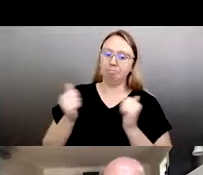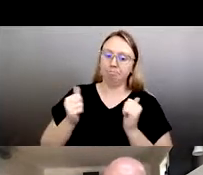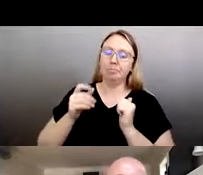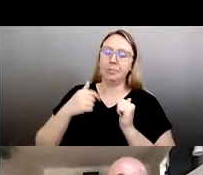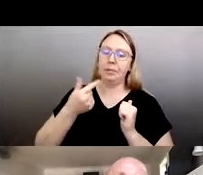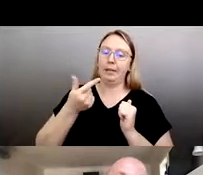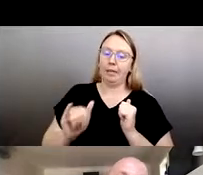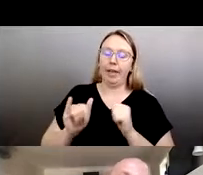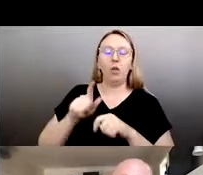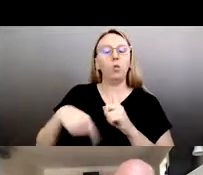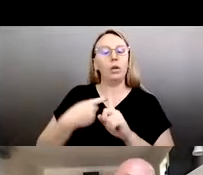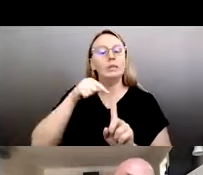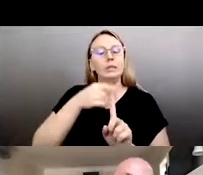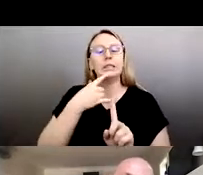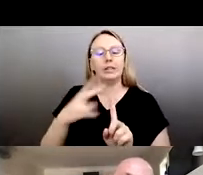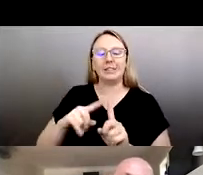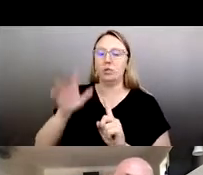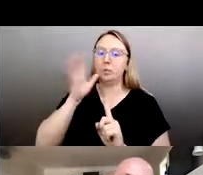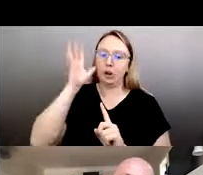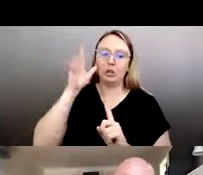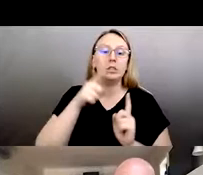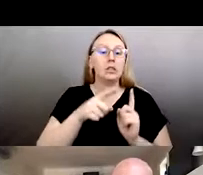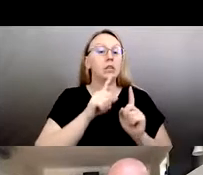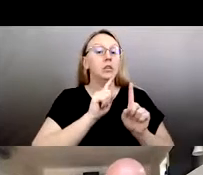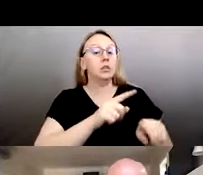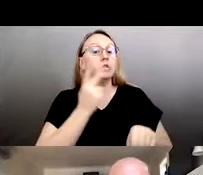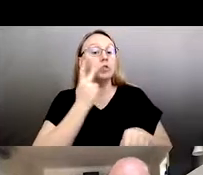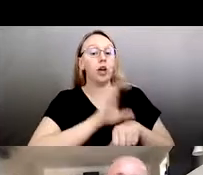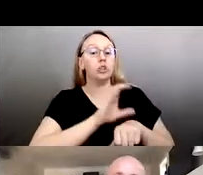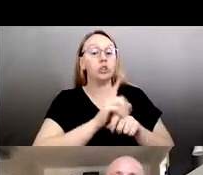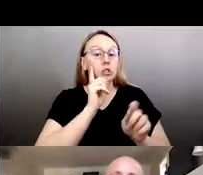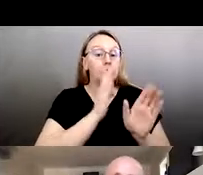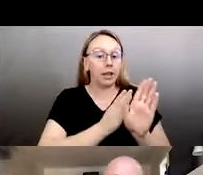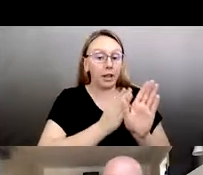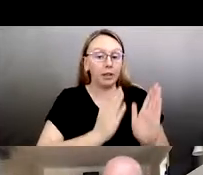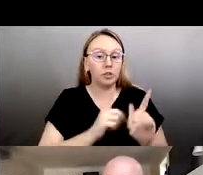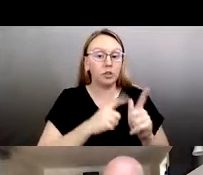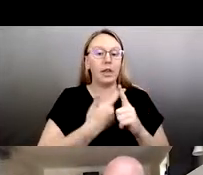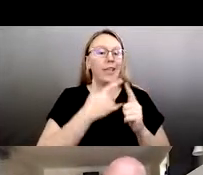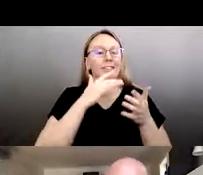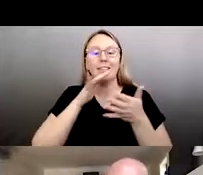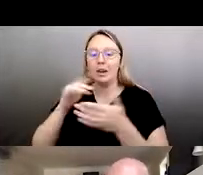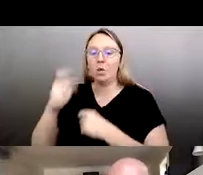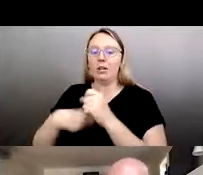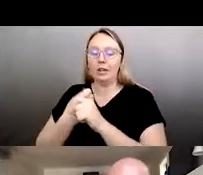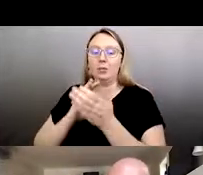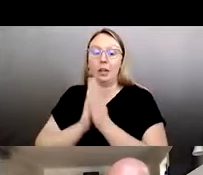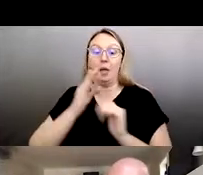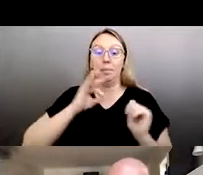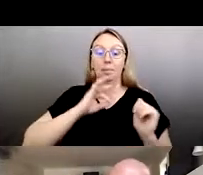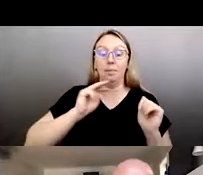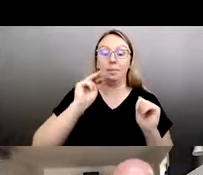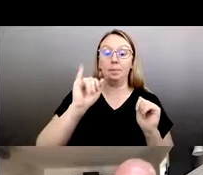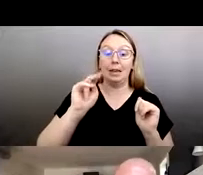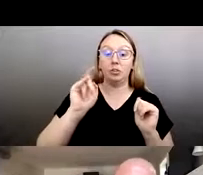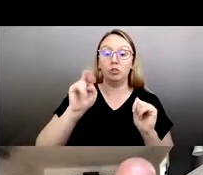actually studied for a year to become a minister. So his life almost took a very different path from where he ended up. But eventually he said that he saw